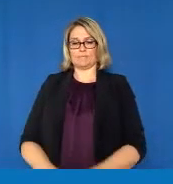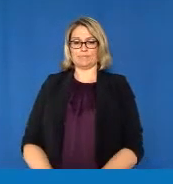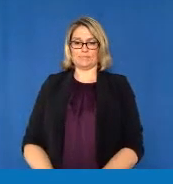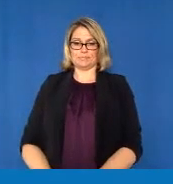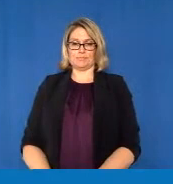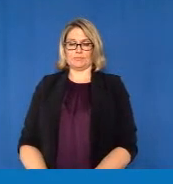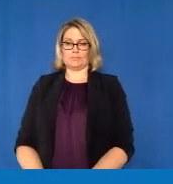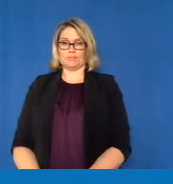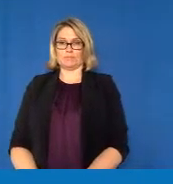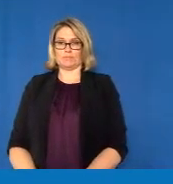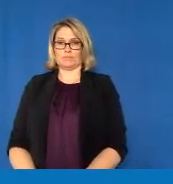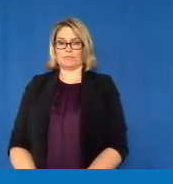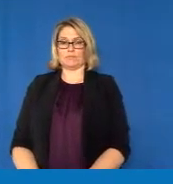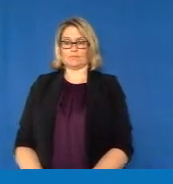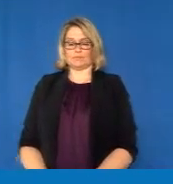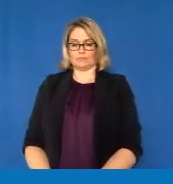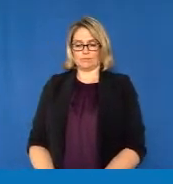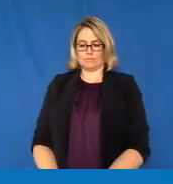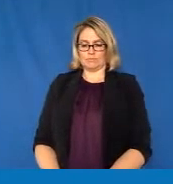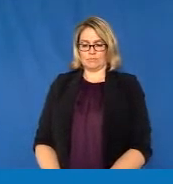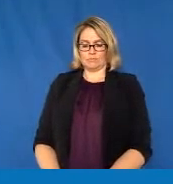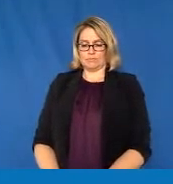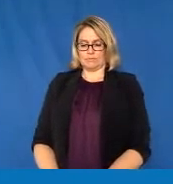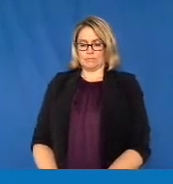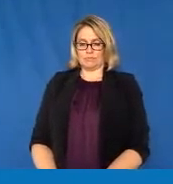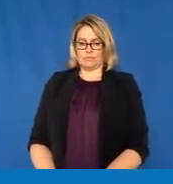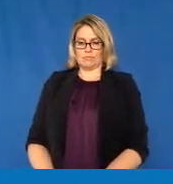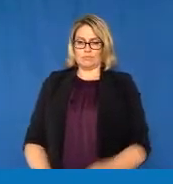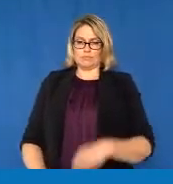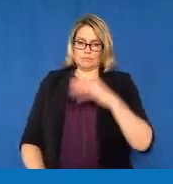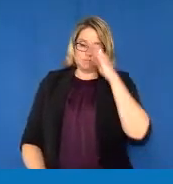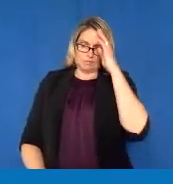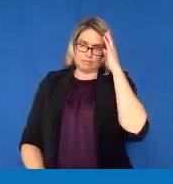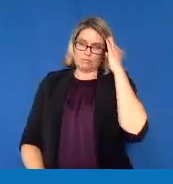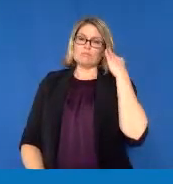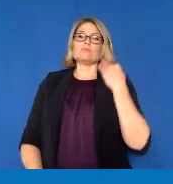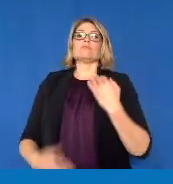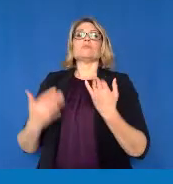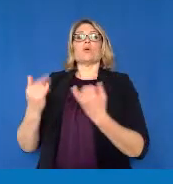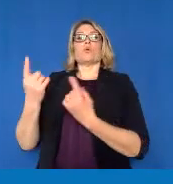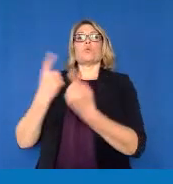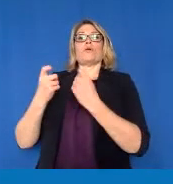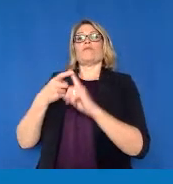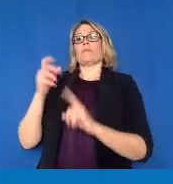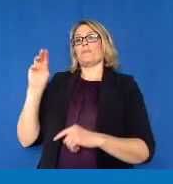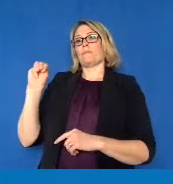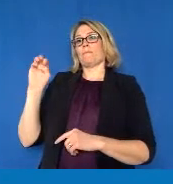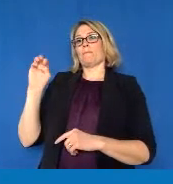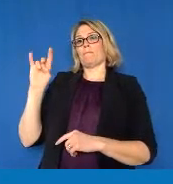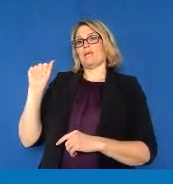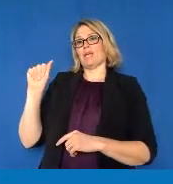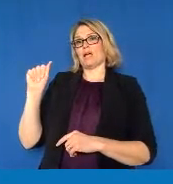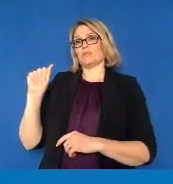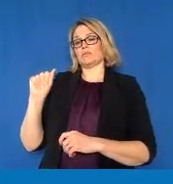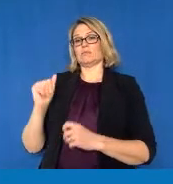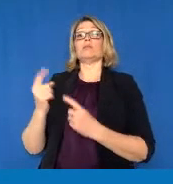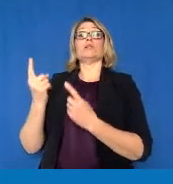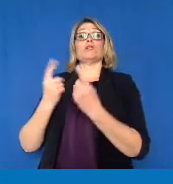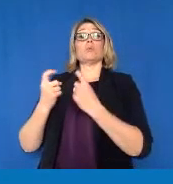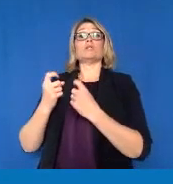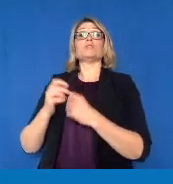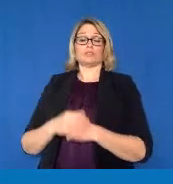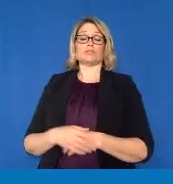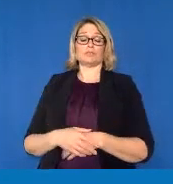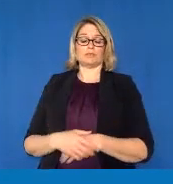Was that all? We will now be moving on to question from media. You can ask your question in the language of